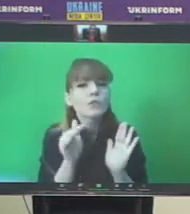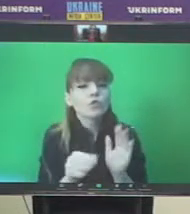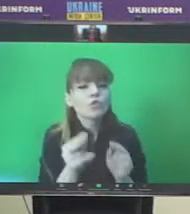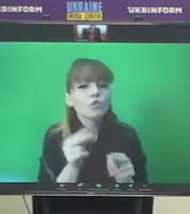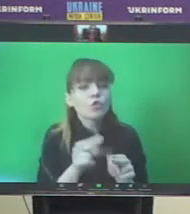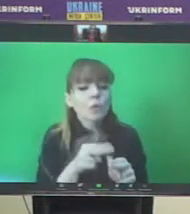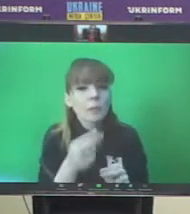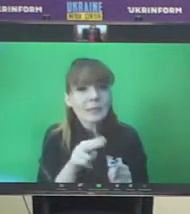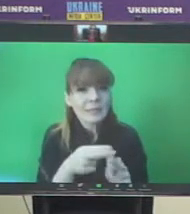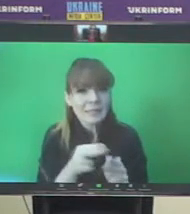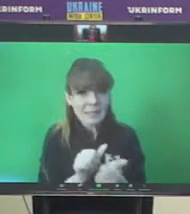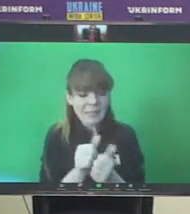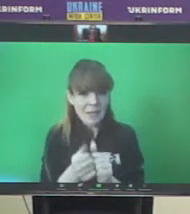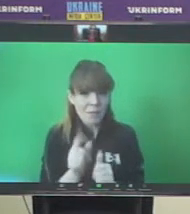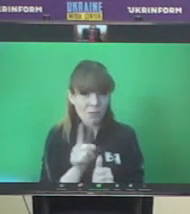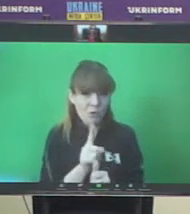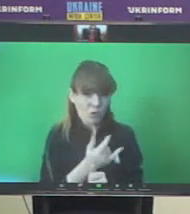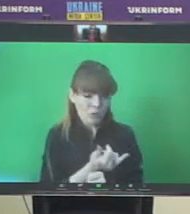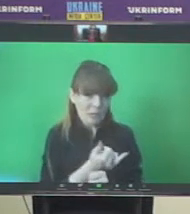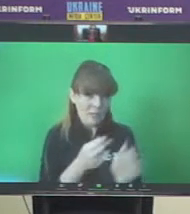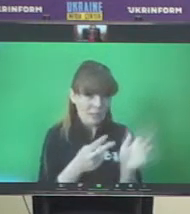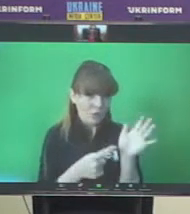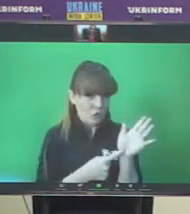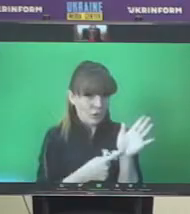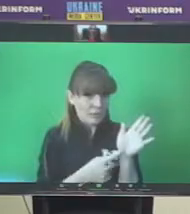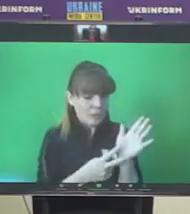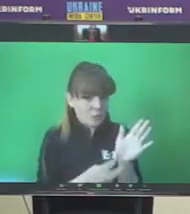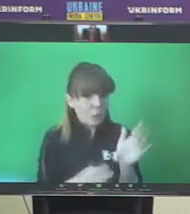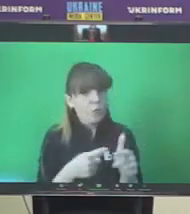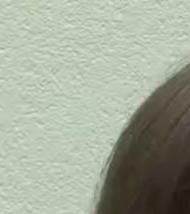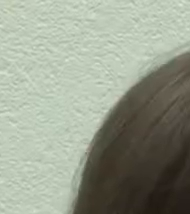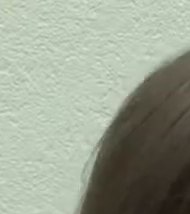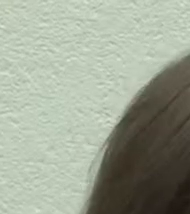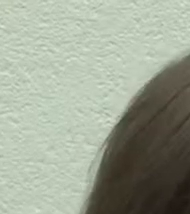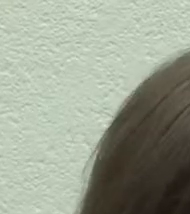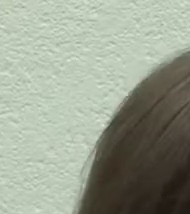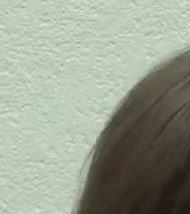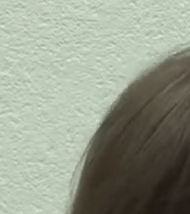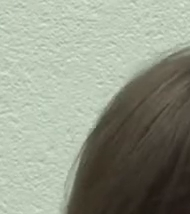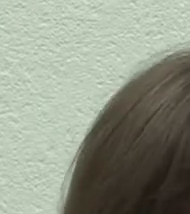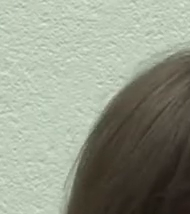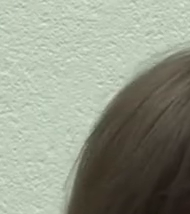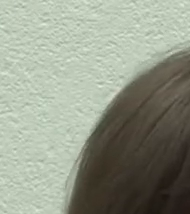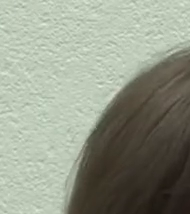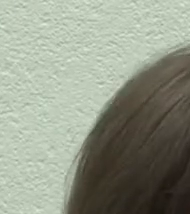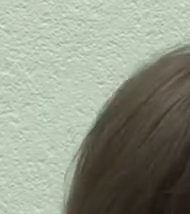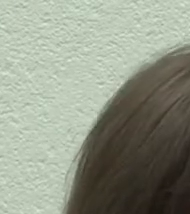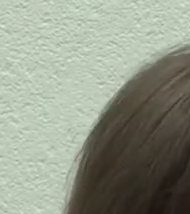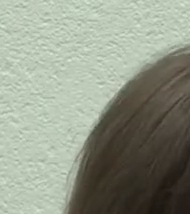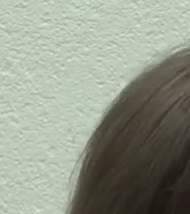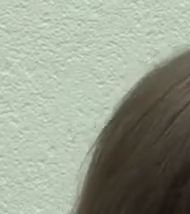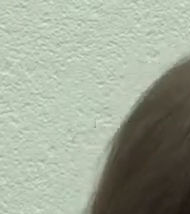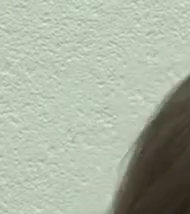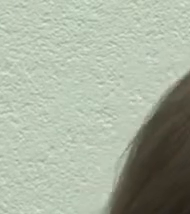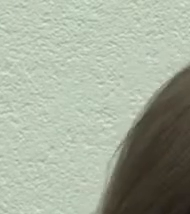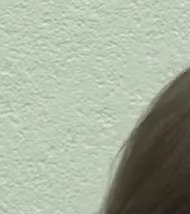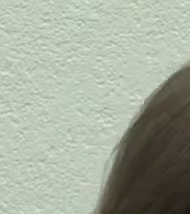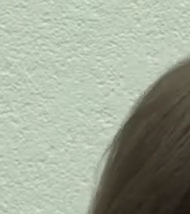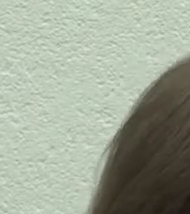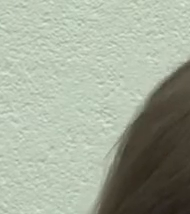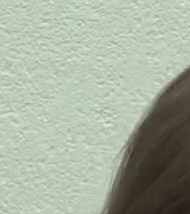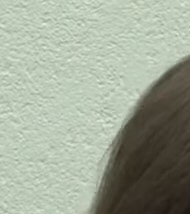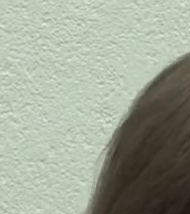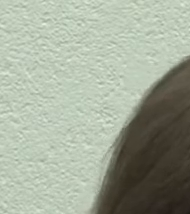talking about 15,000 grievances of compensation, is this the replacement for the current